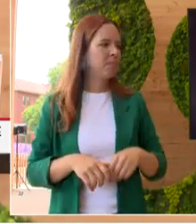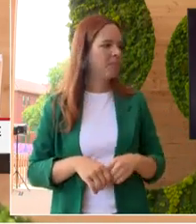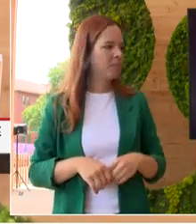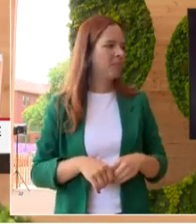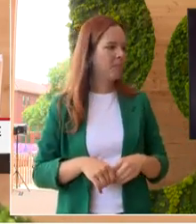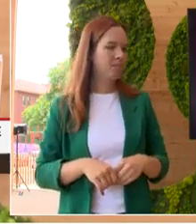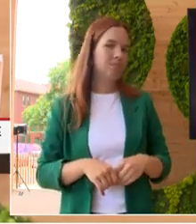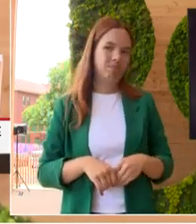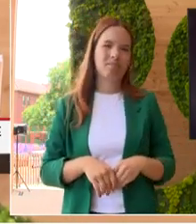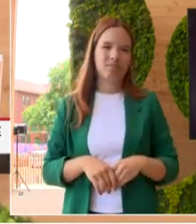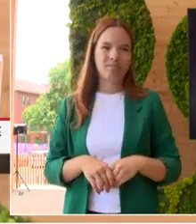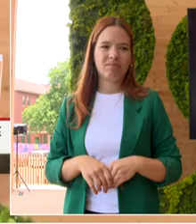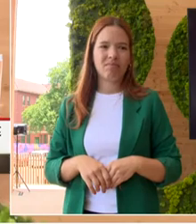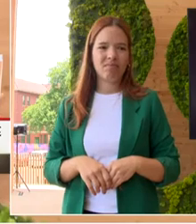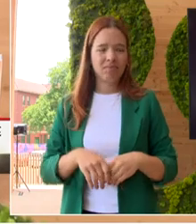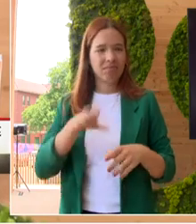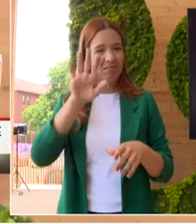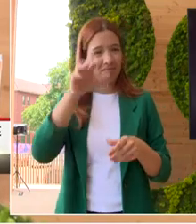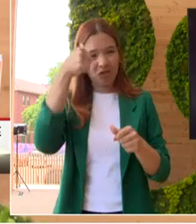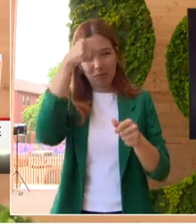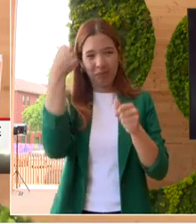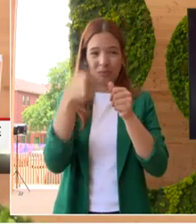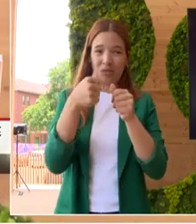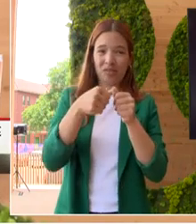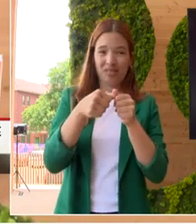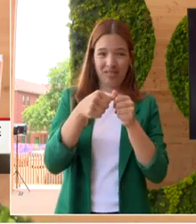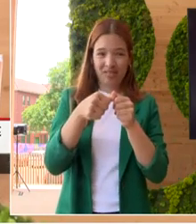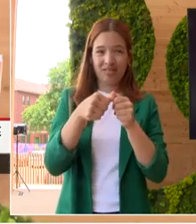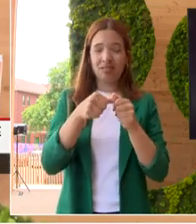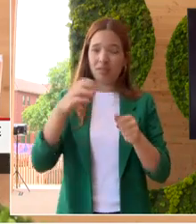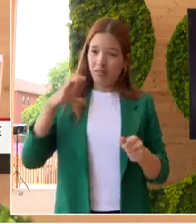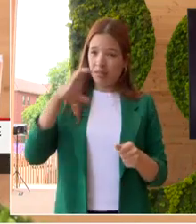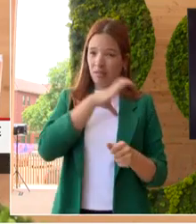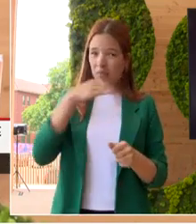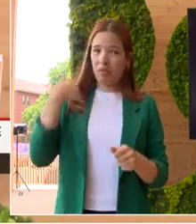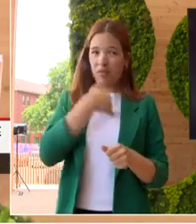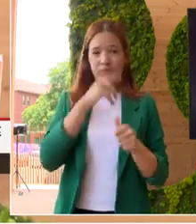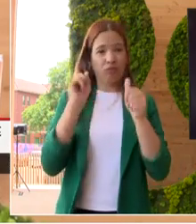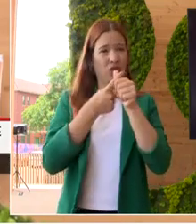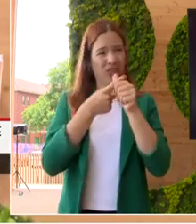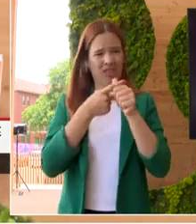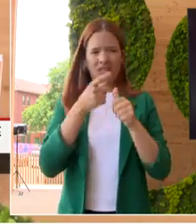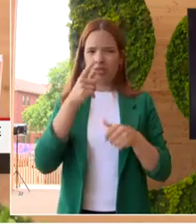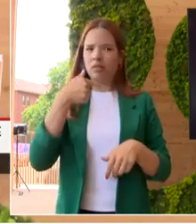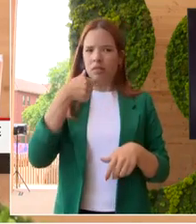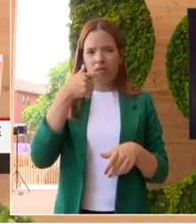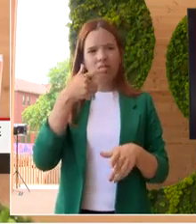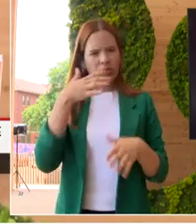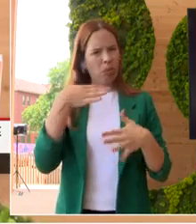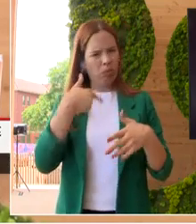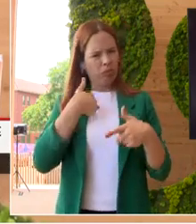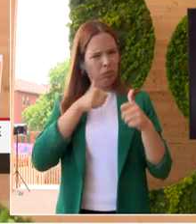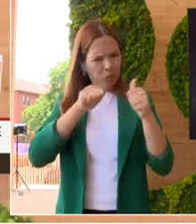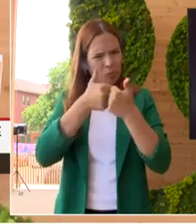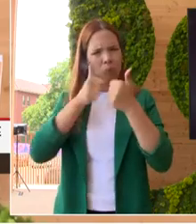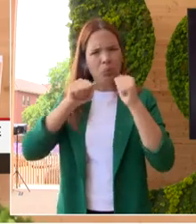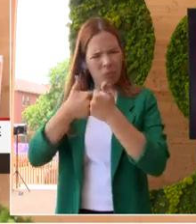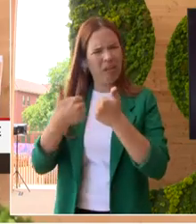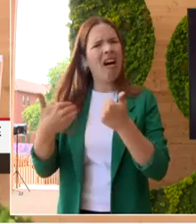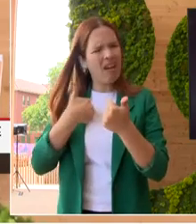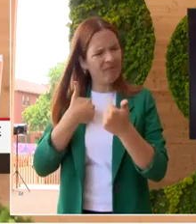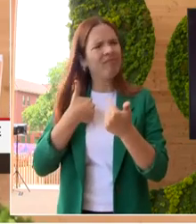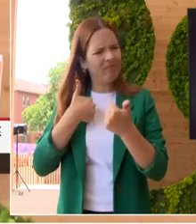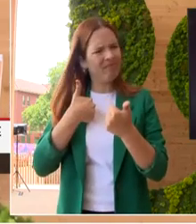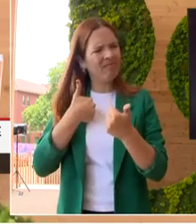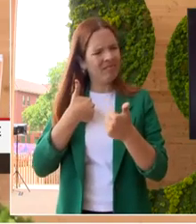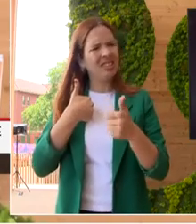I remember when I first became the council member in Ward 8, we faced many challenges, Dion. You know, even on MLK. Cheers at the big chair, you